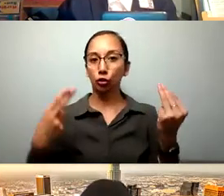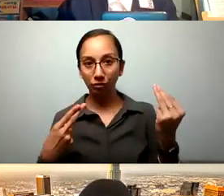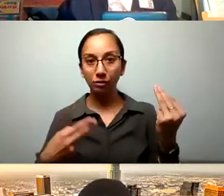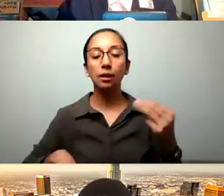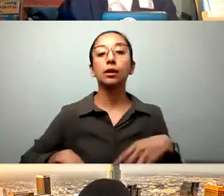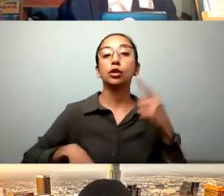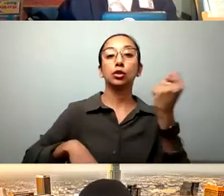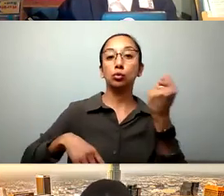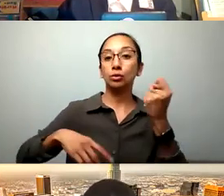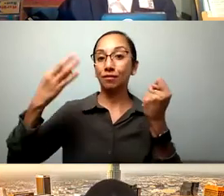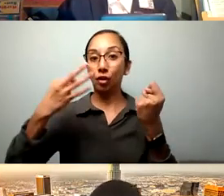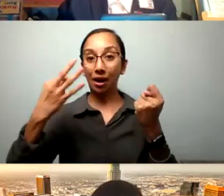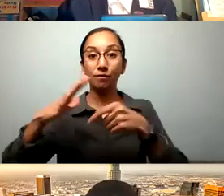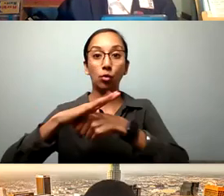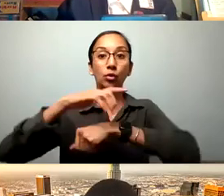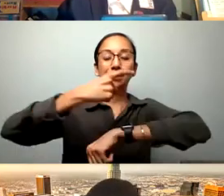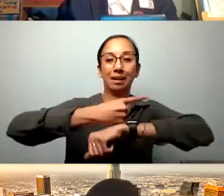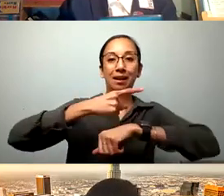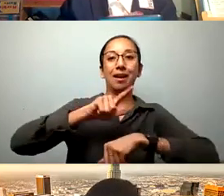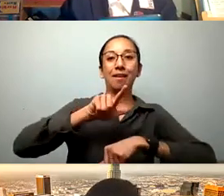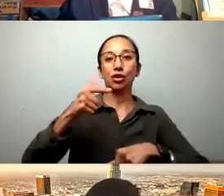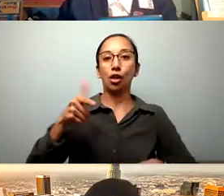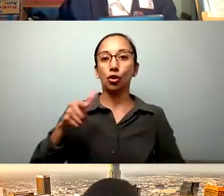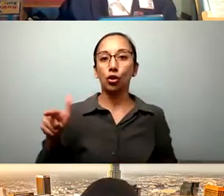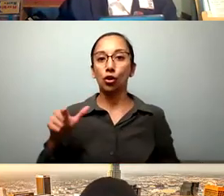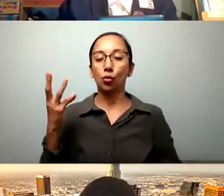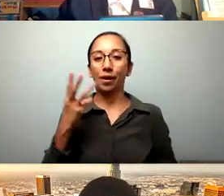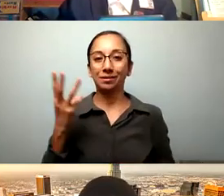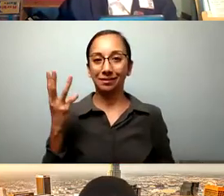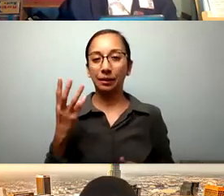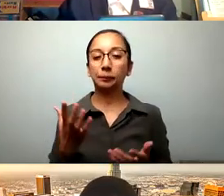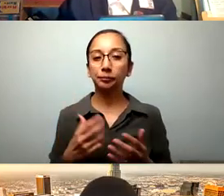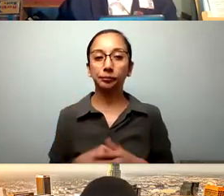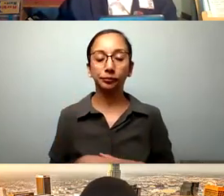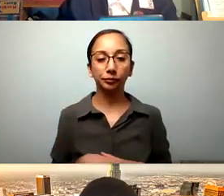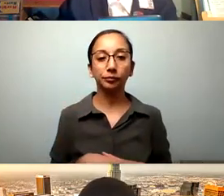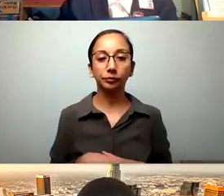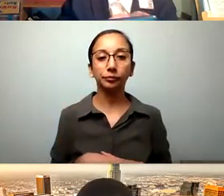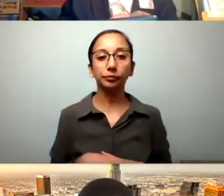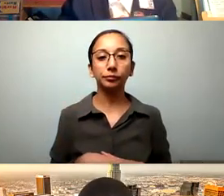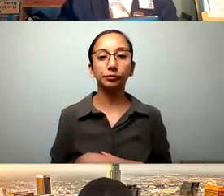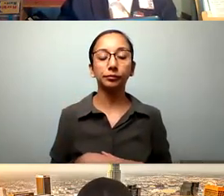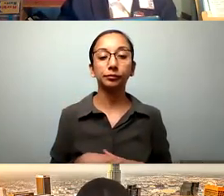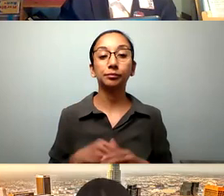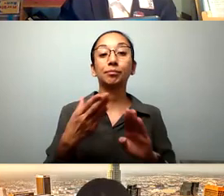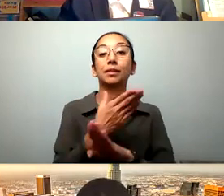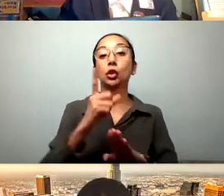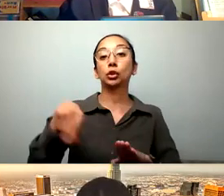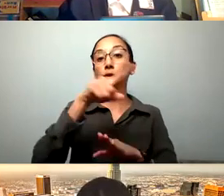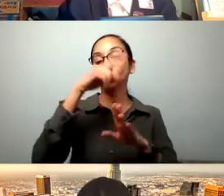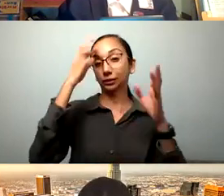day Tuesday and Friday, and every other Wednesday. So before you make a decision,